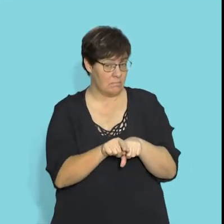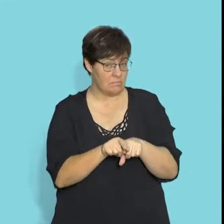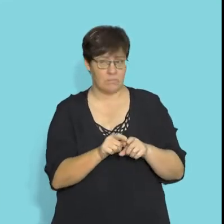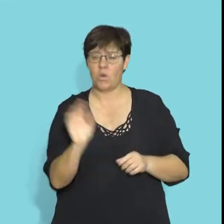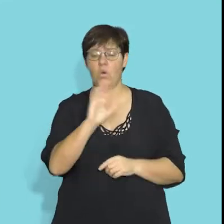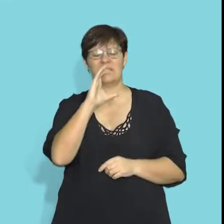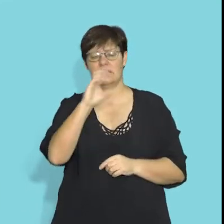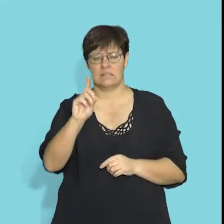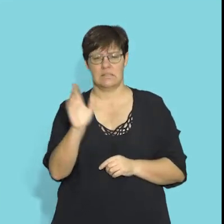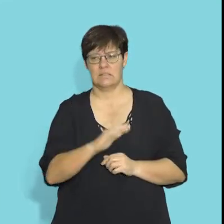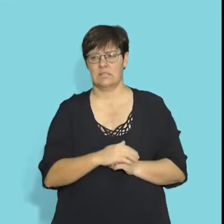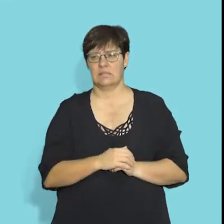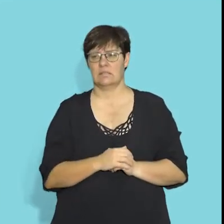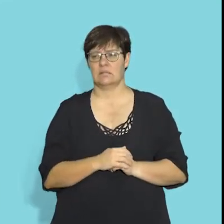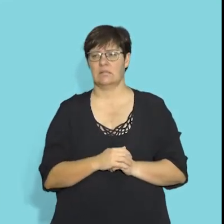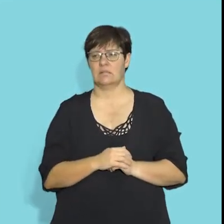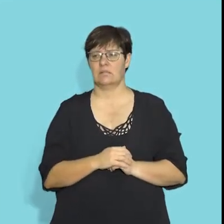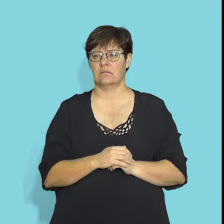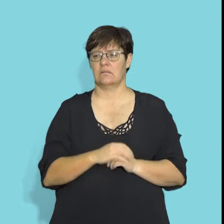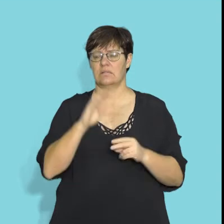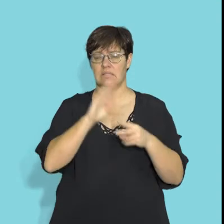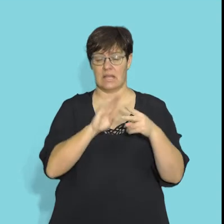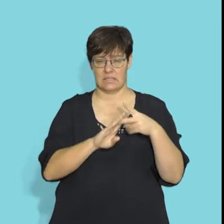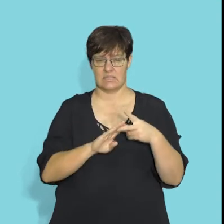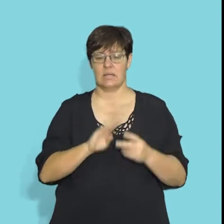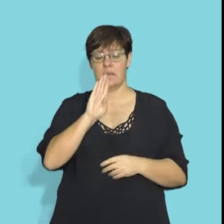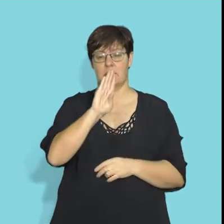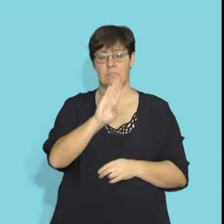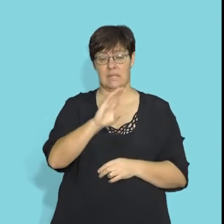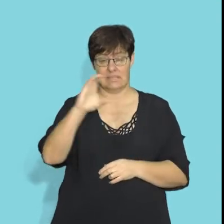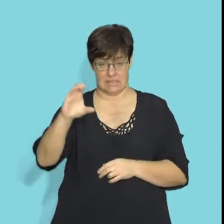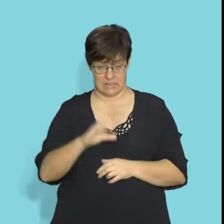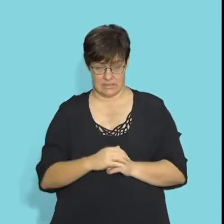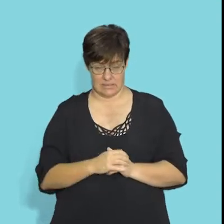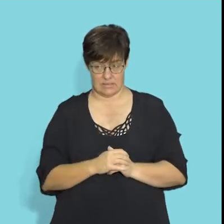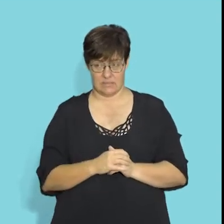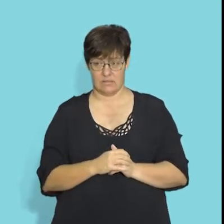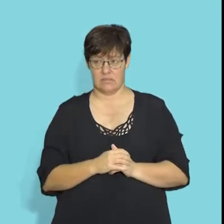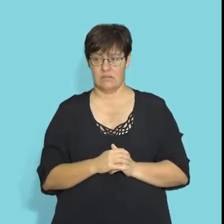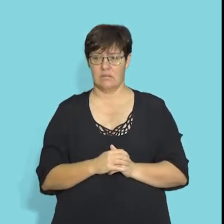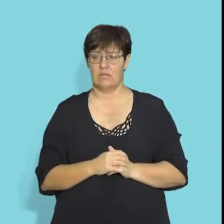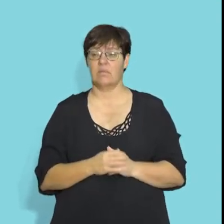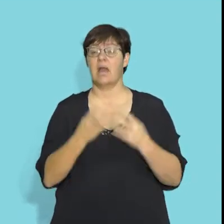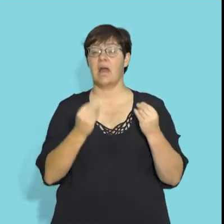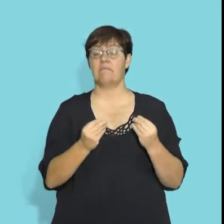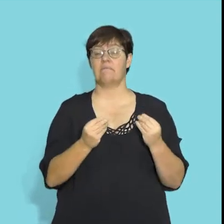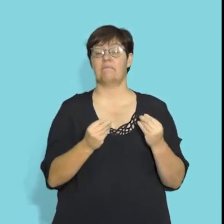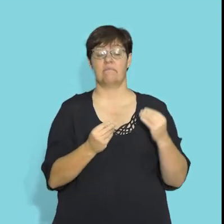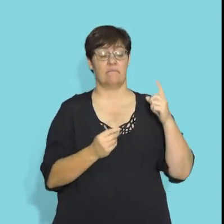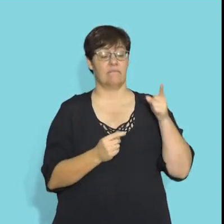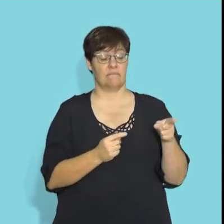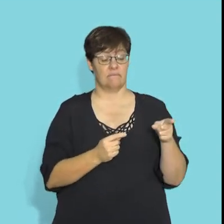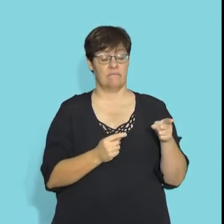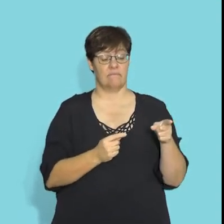CD, of the second 2 points, which is BC. So if I work out the gradient of the